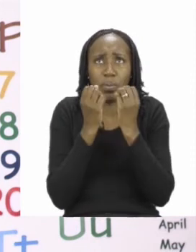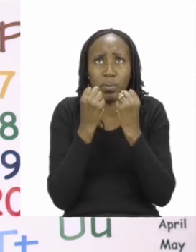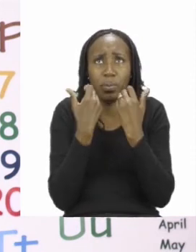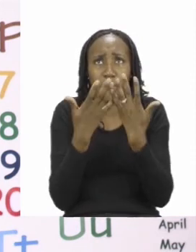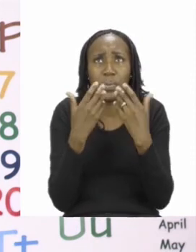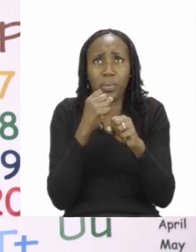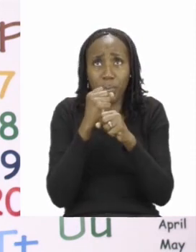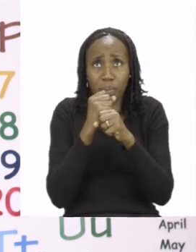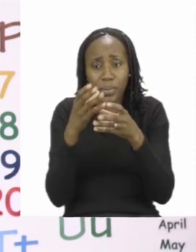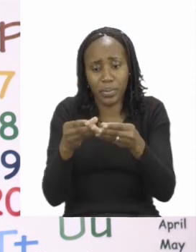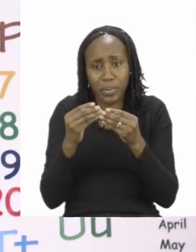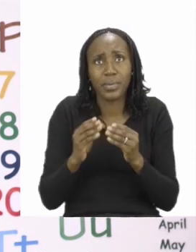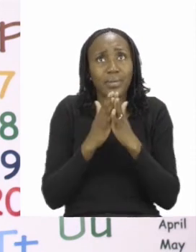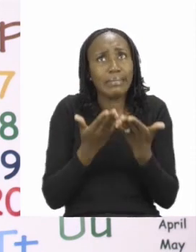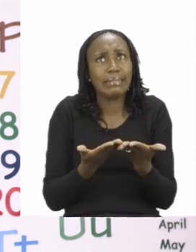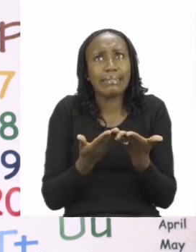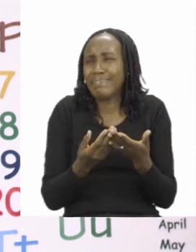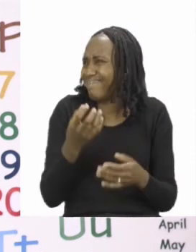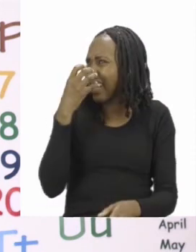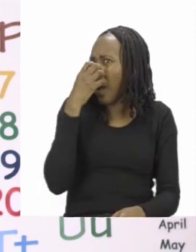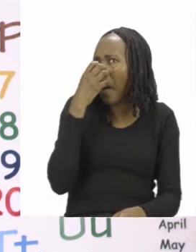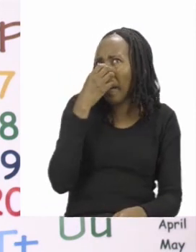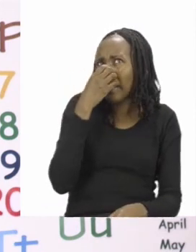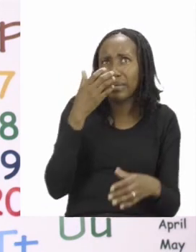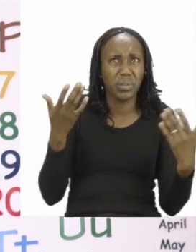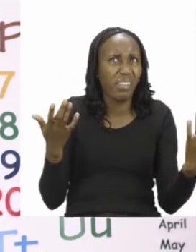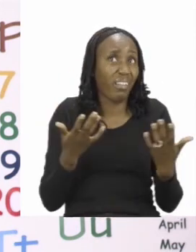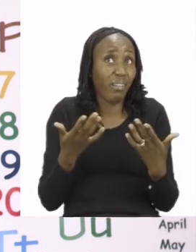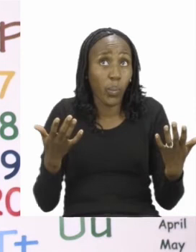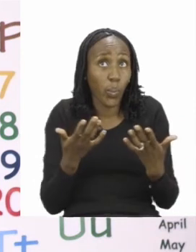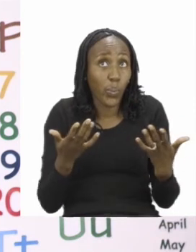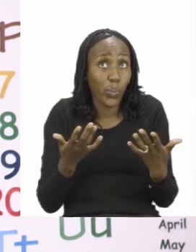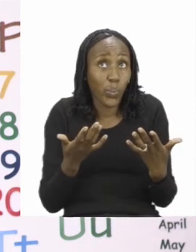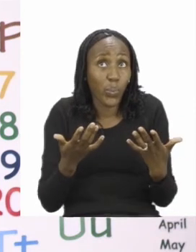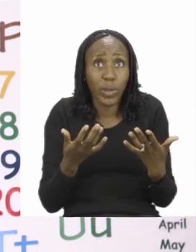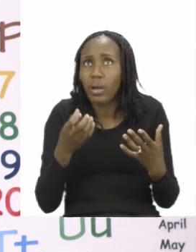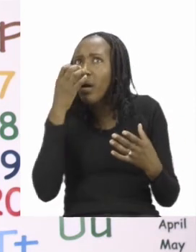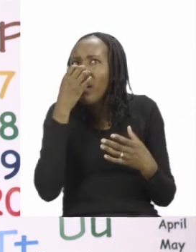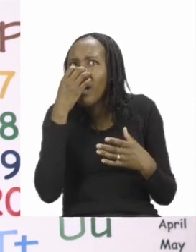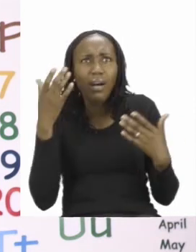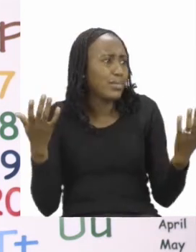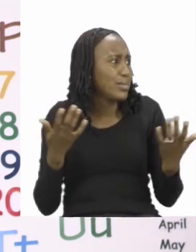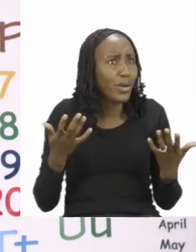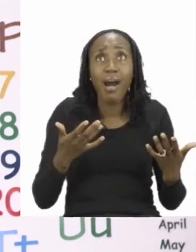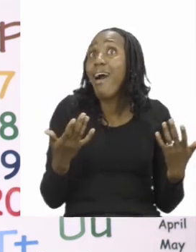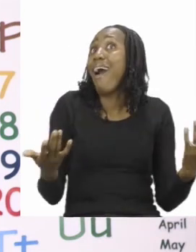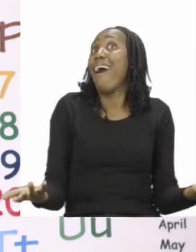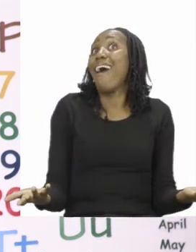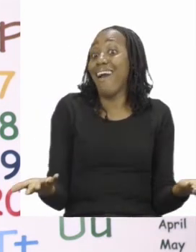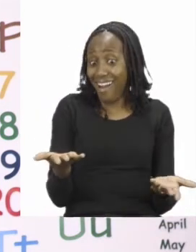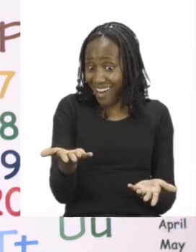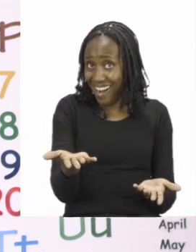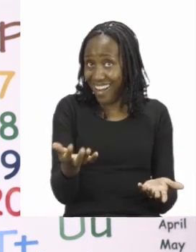else. Now, I wonder where Zacky is. I thought I saw him. Zacky? Oh,